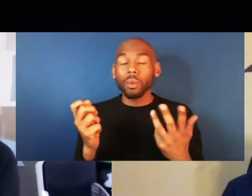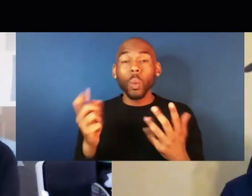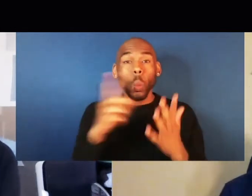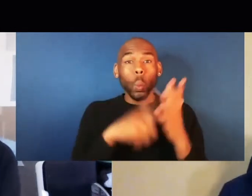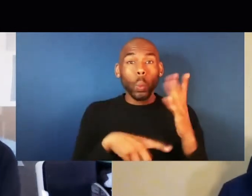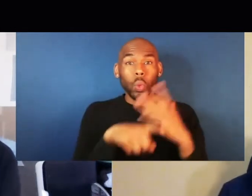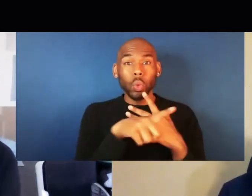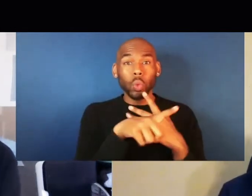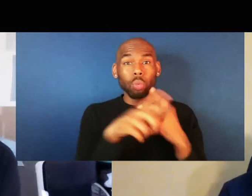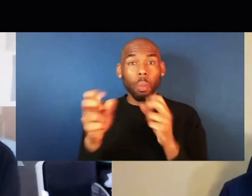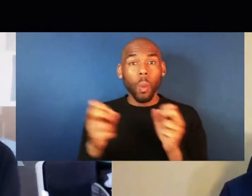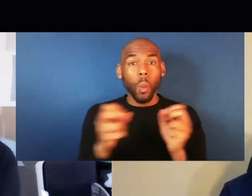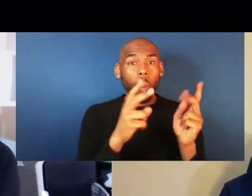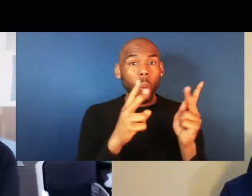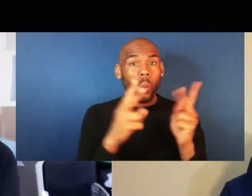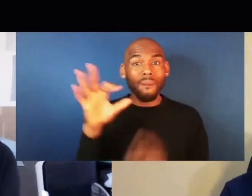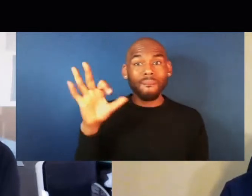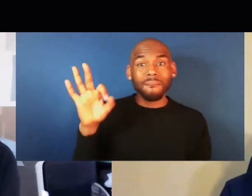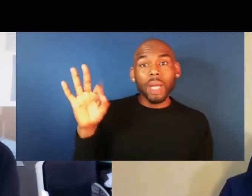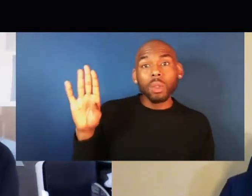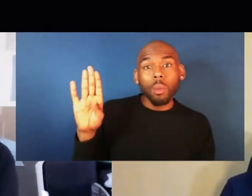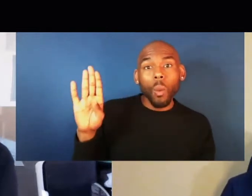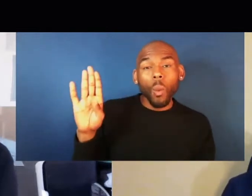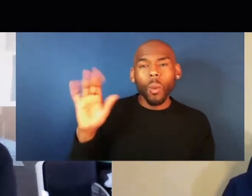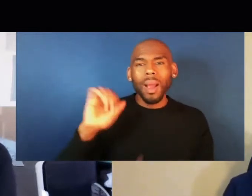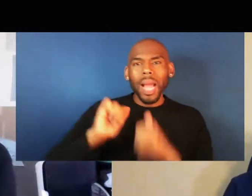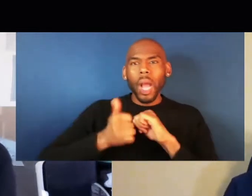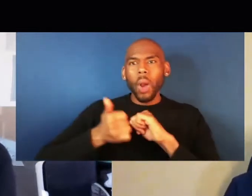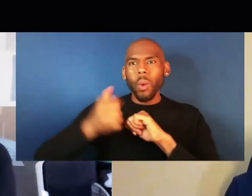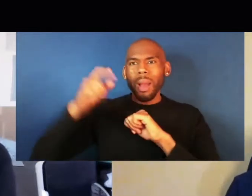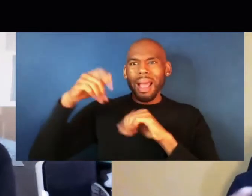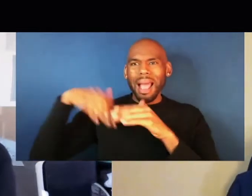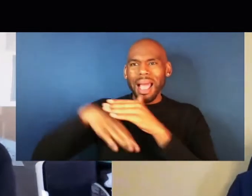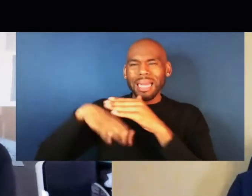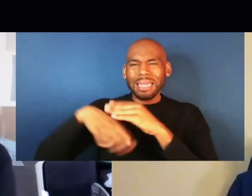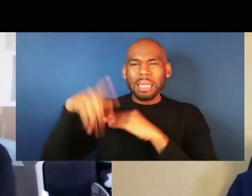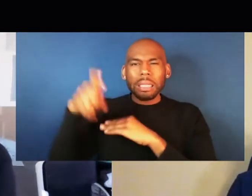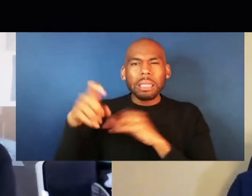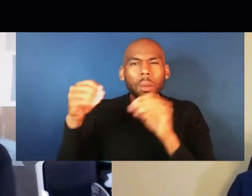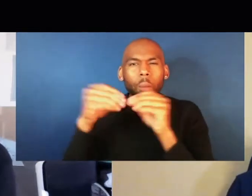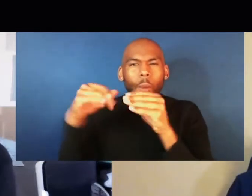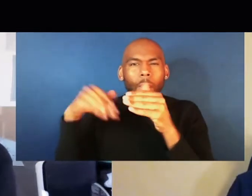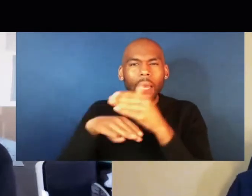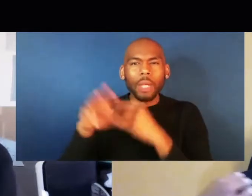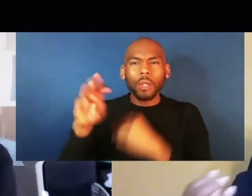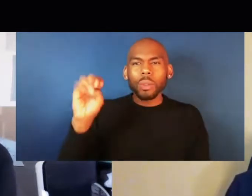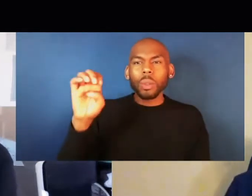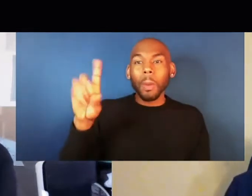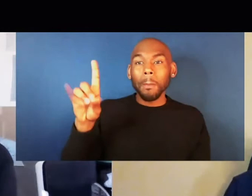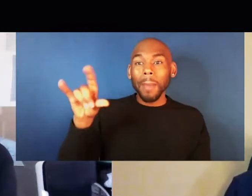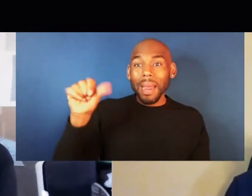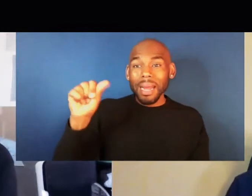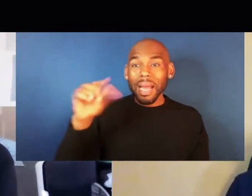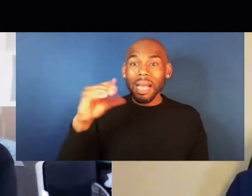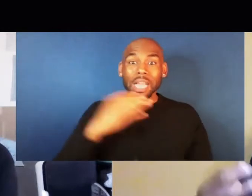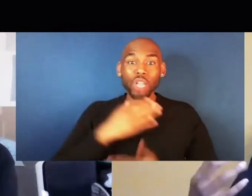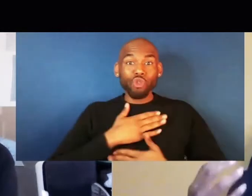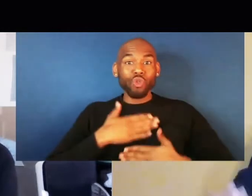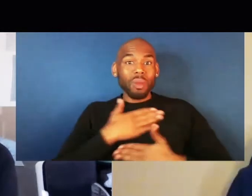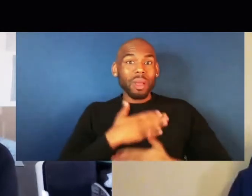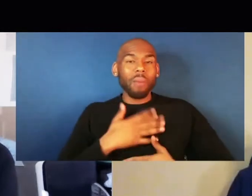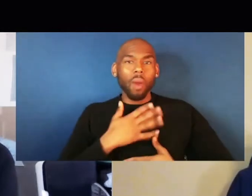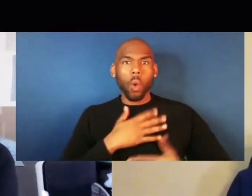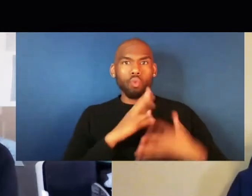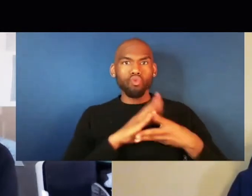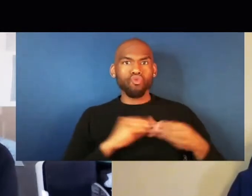like on what you posted on Facebook of how we need more access to media and entertainment. Like